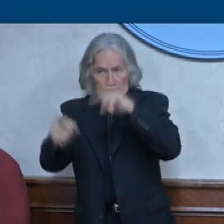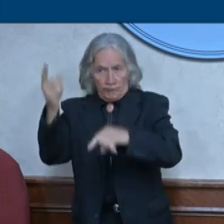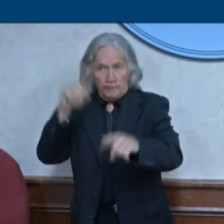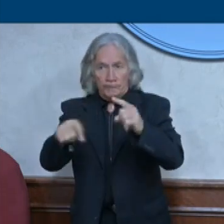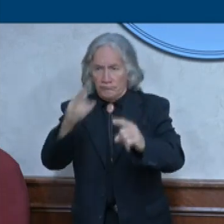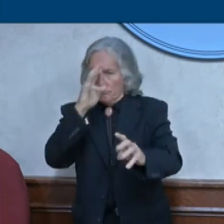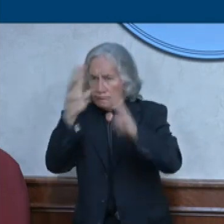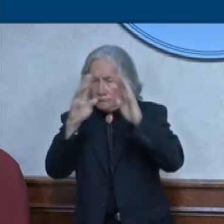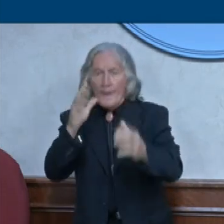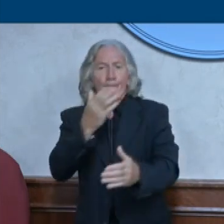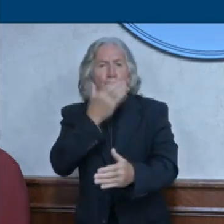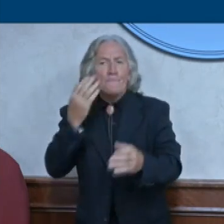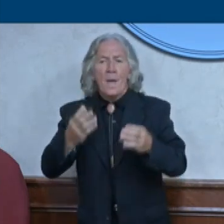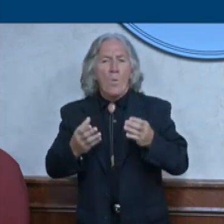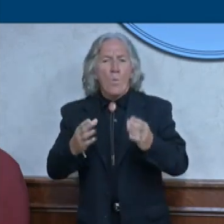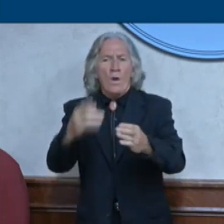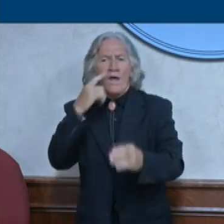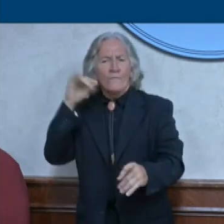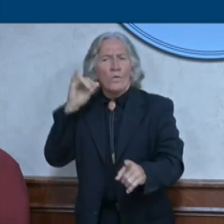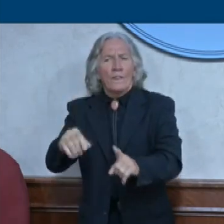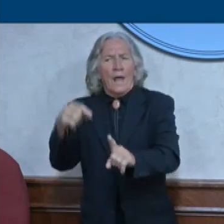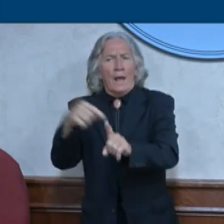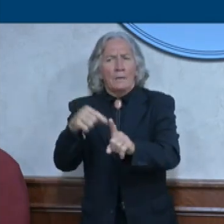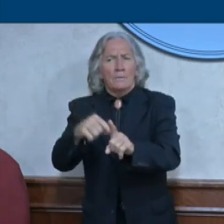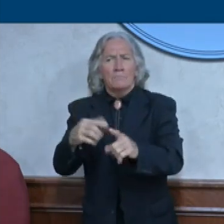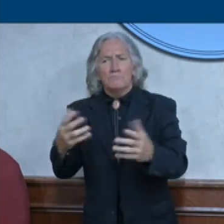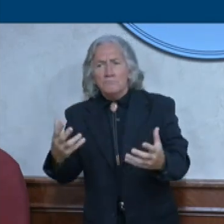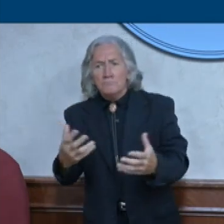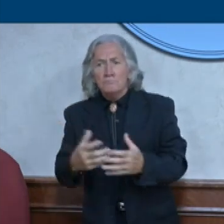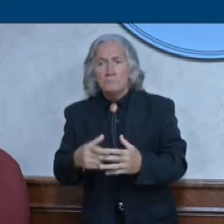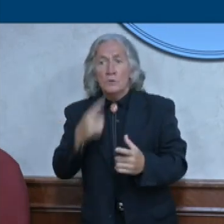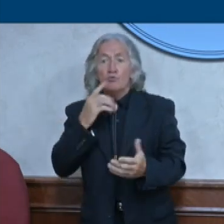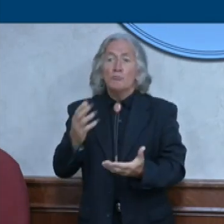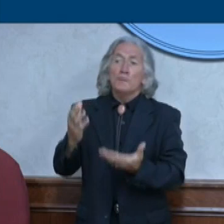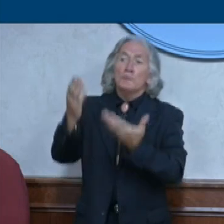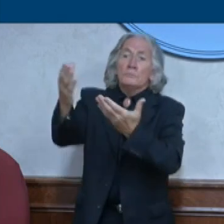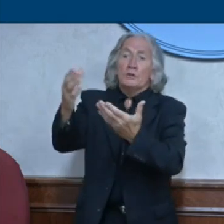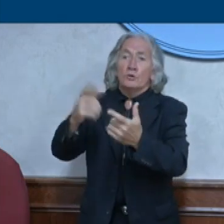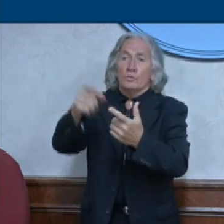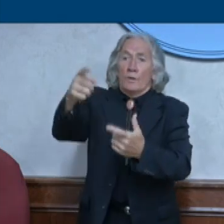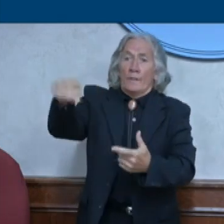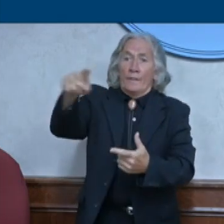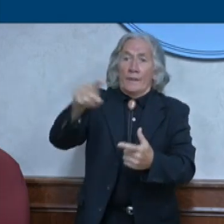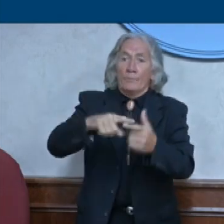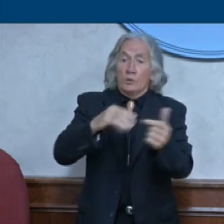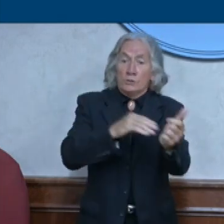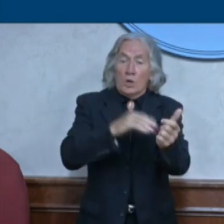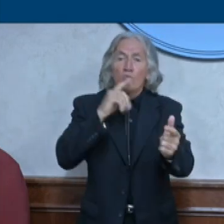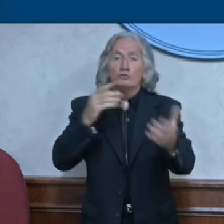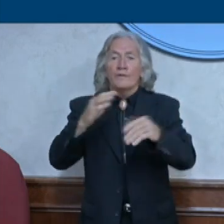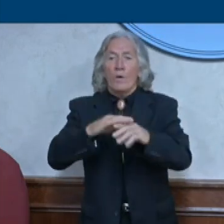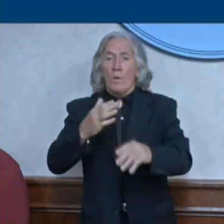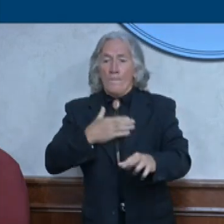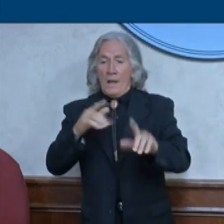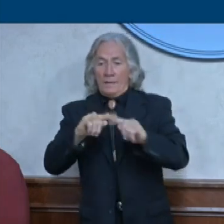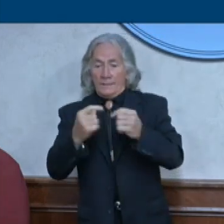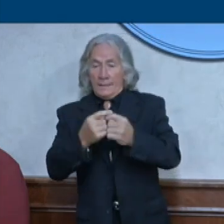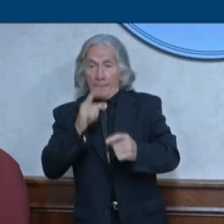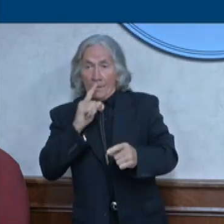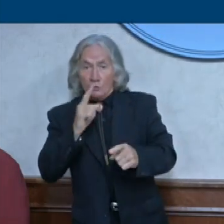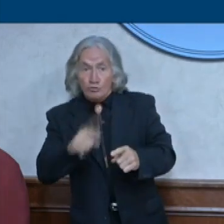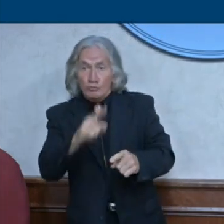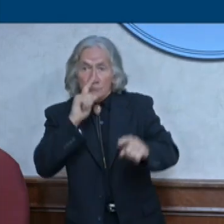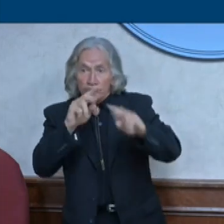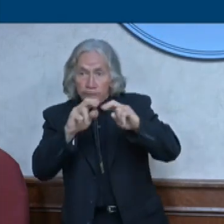of coming up with the best strategy for their particular stadium, presenting it to the doctors who serve on my team to make sure